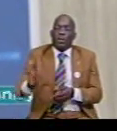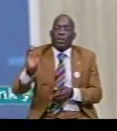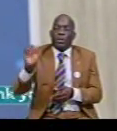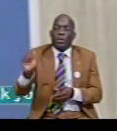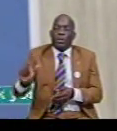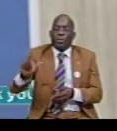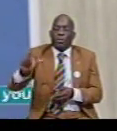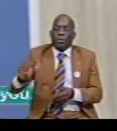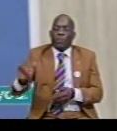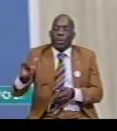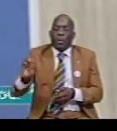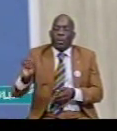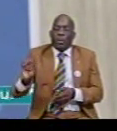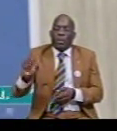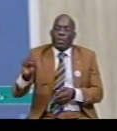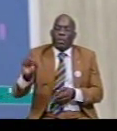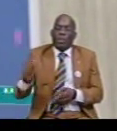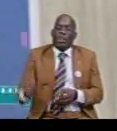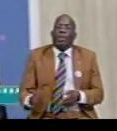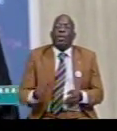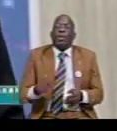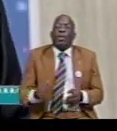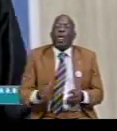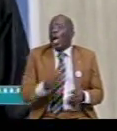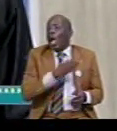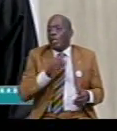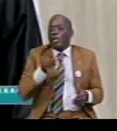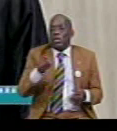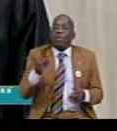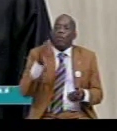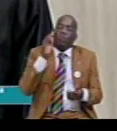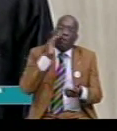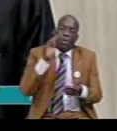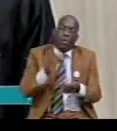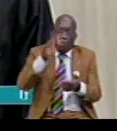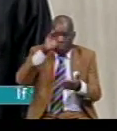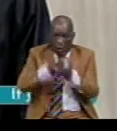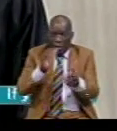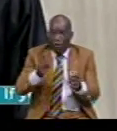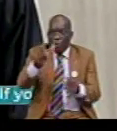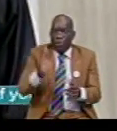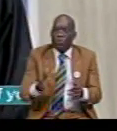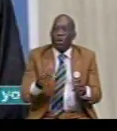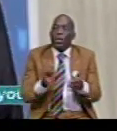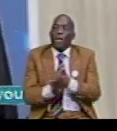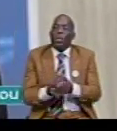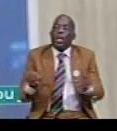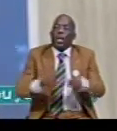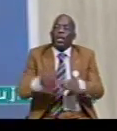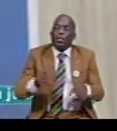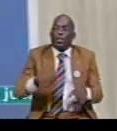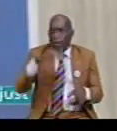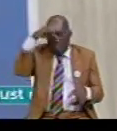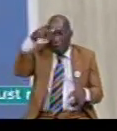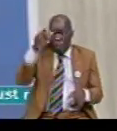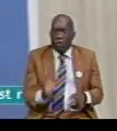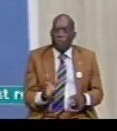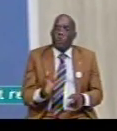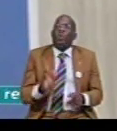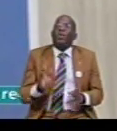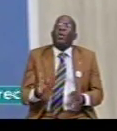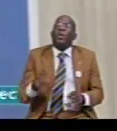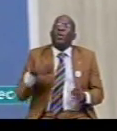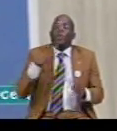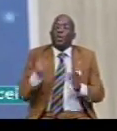as the man of God asked us to place our hands where we had the problem. So I did. And amazingly, after the prayer